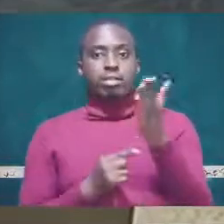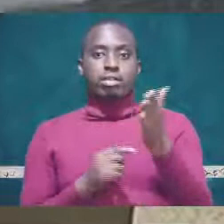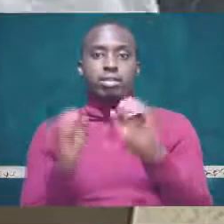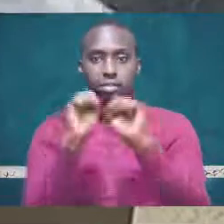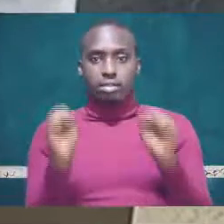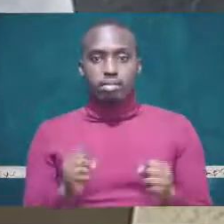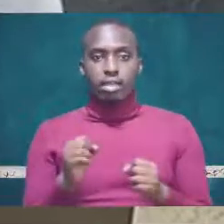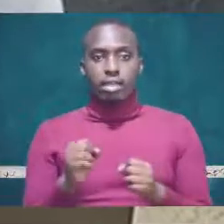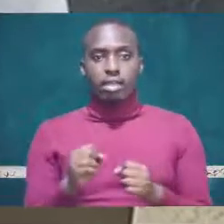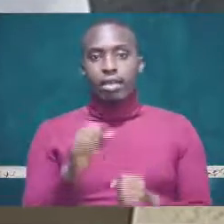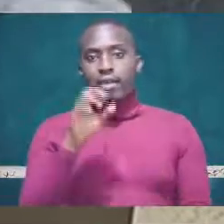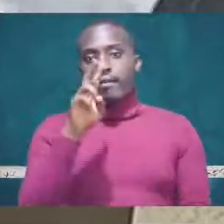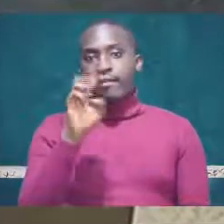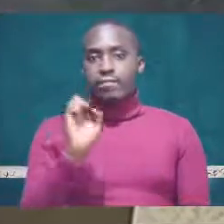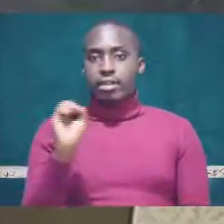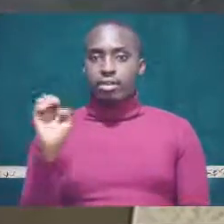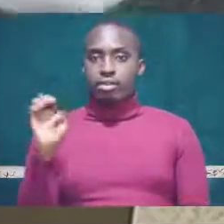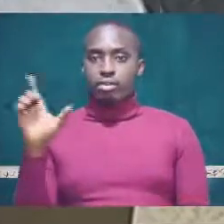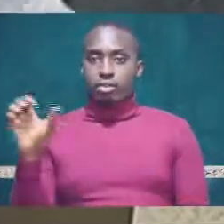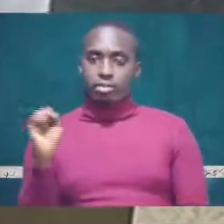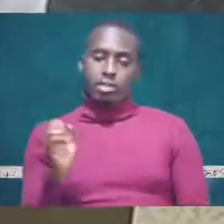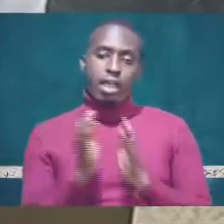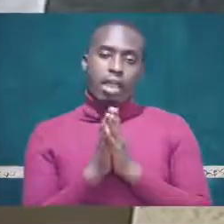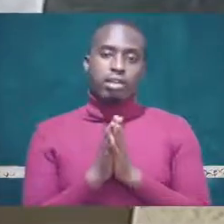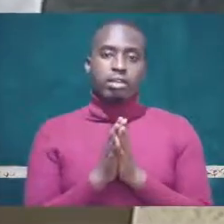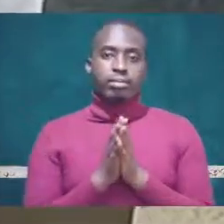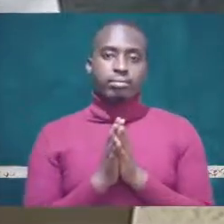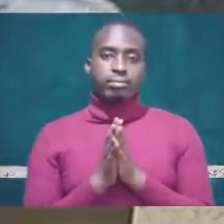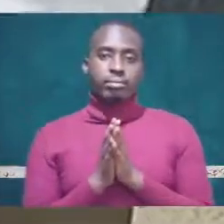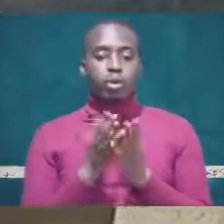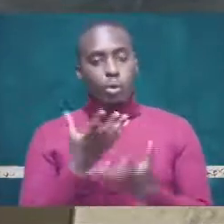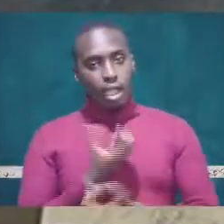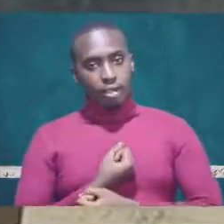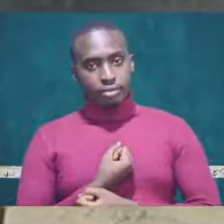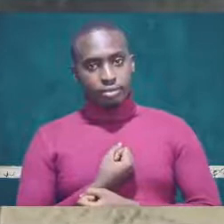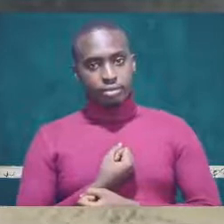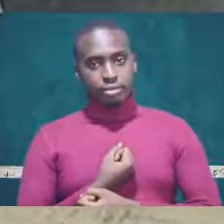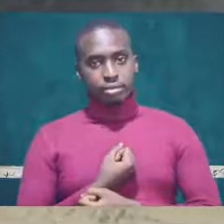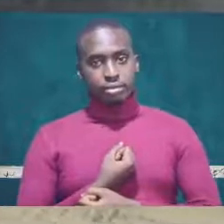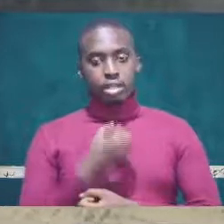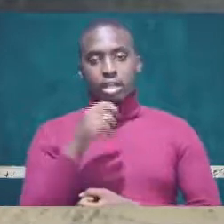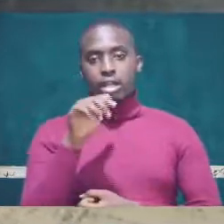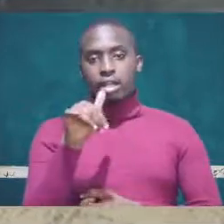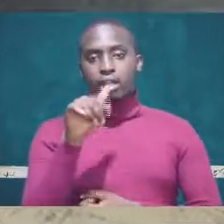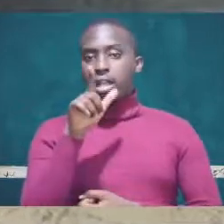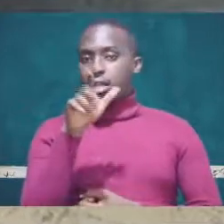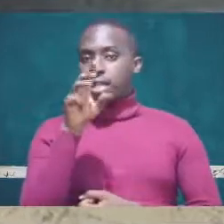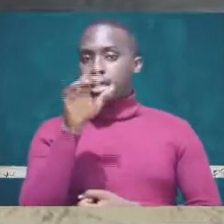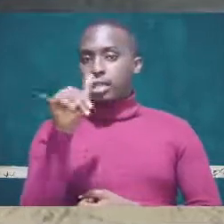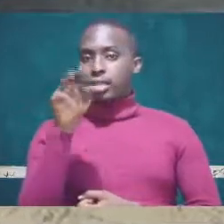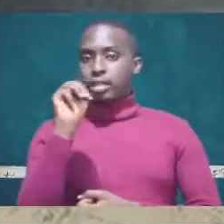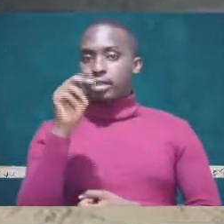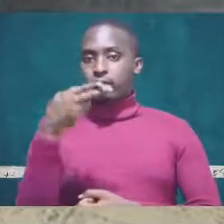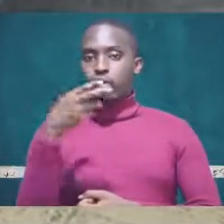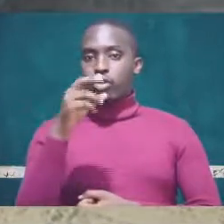lymph vessels. We have what we call lymph capillaries. We have lymph nodes. Lymph